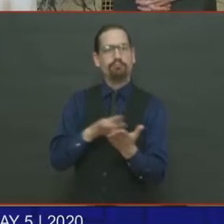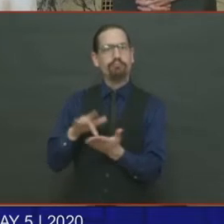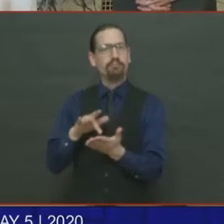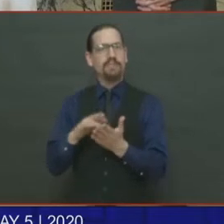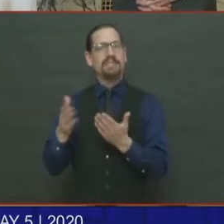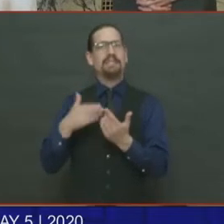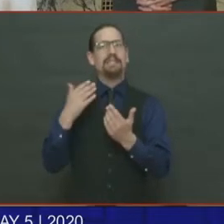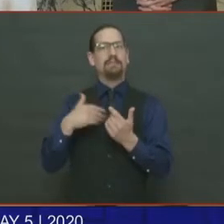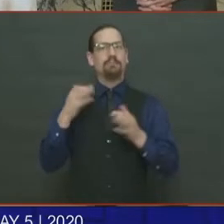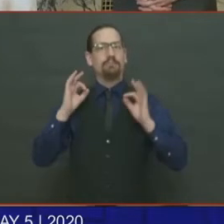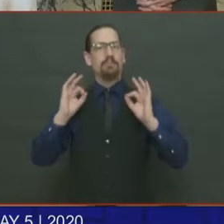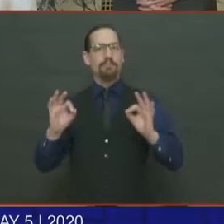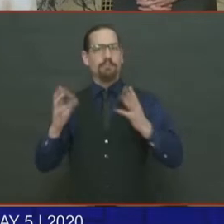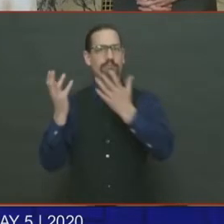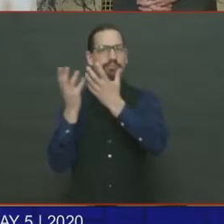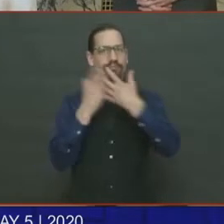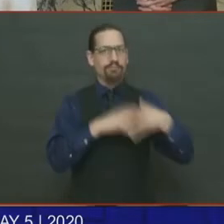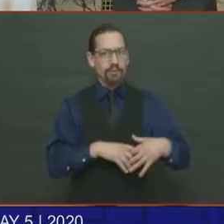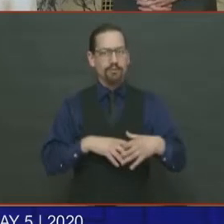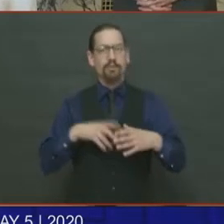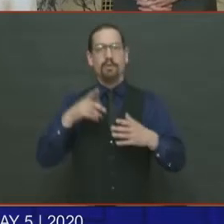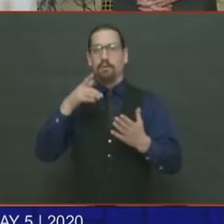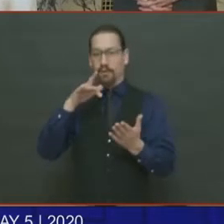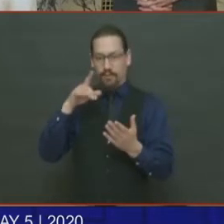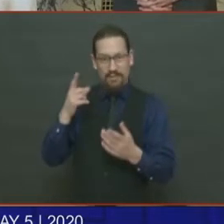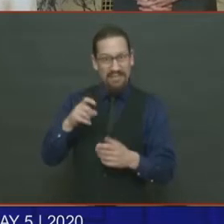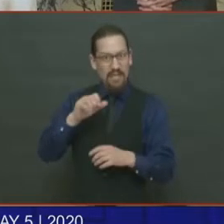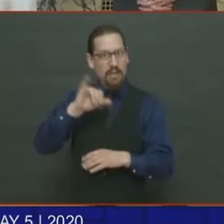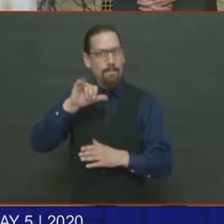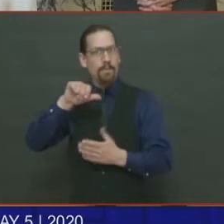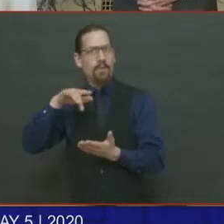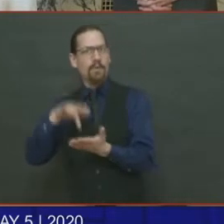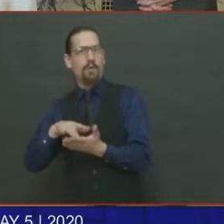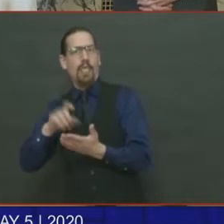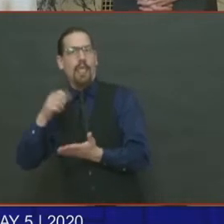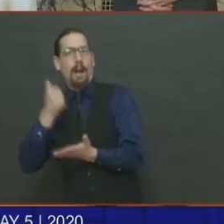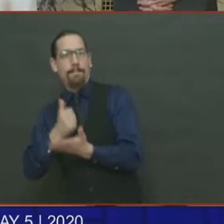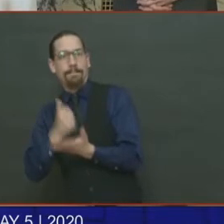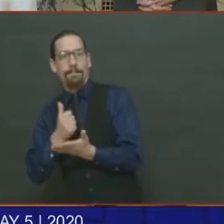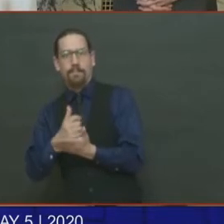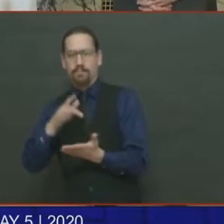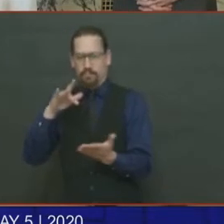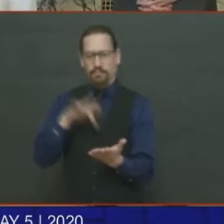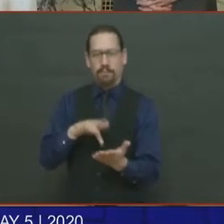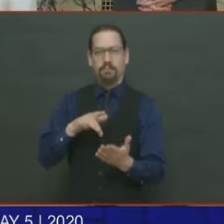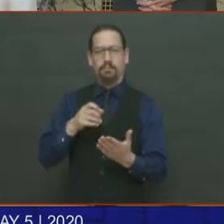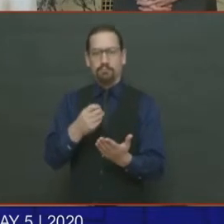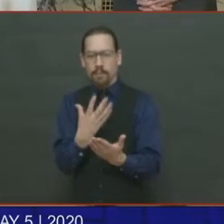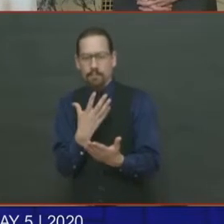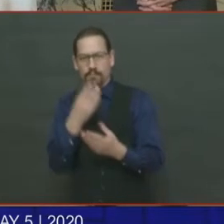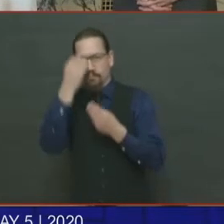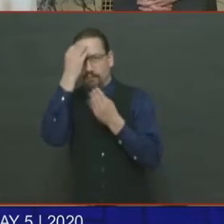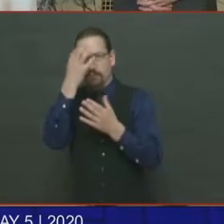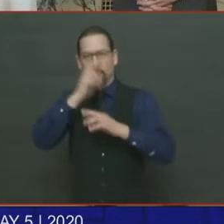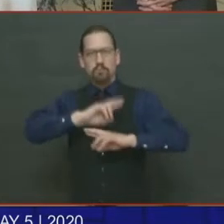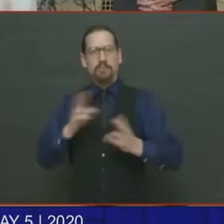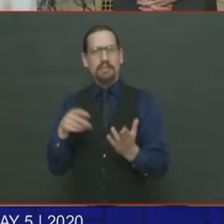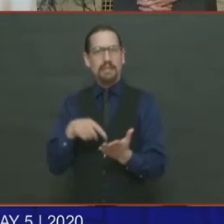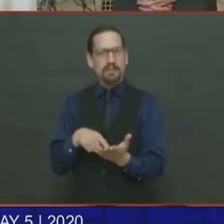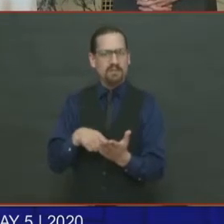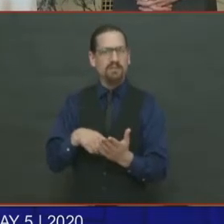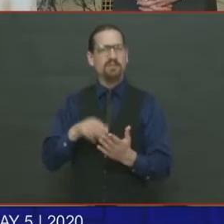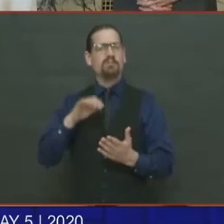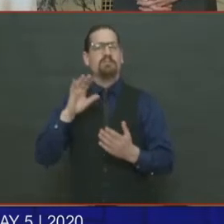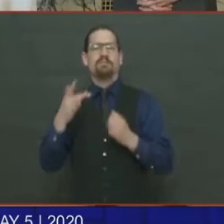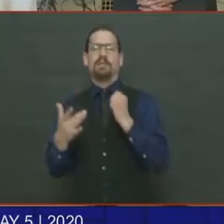yourself safe. And we're going to continue to rely on technology wherever possible, as we've done from